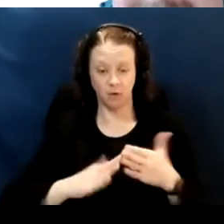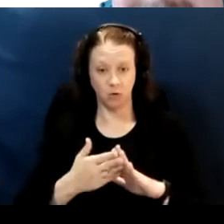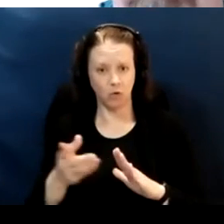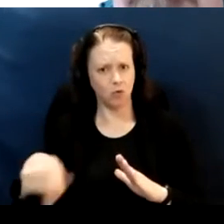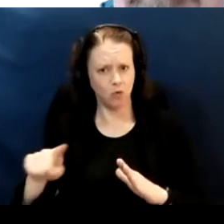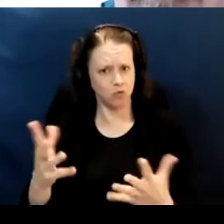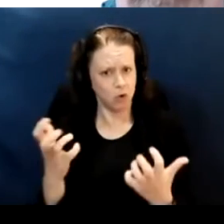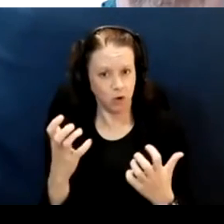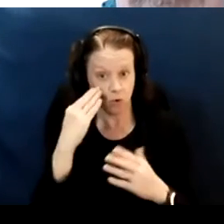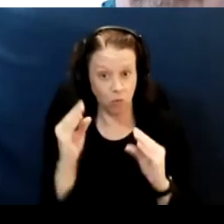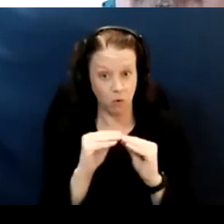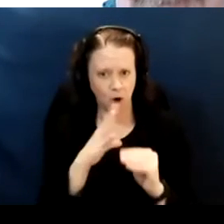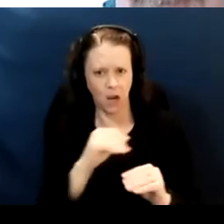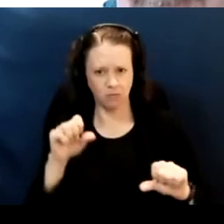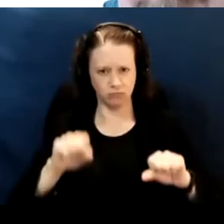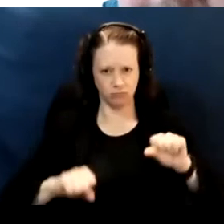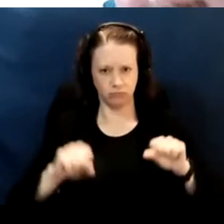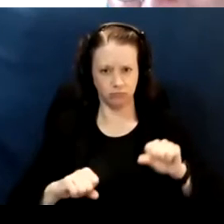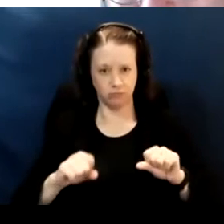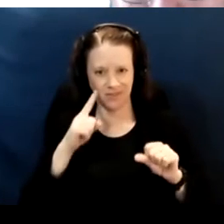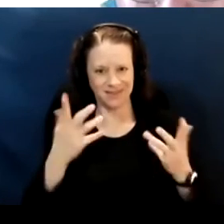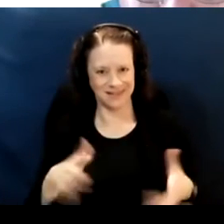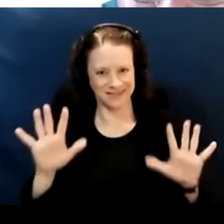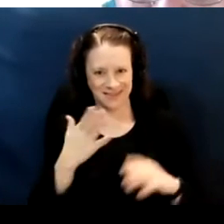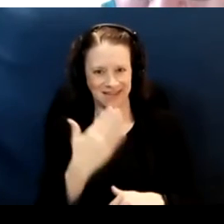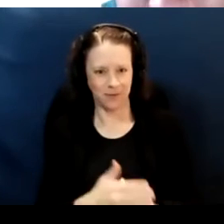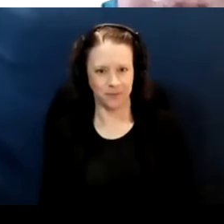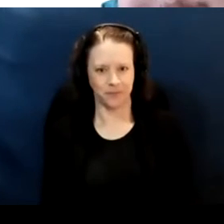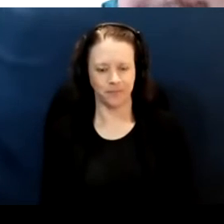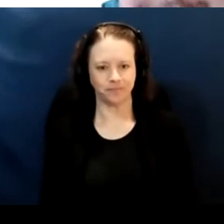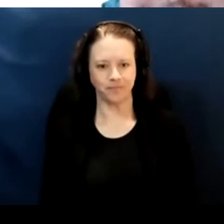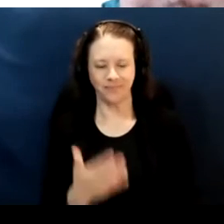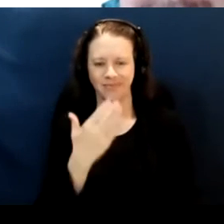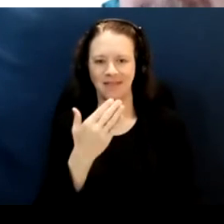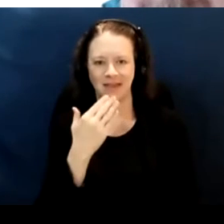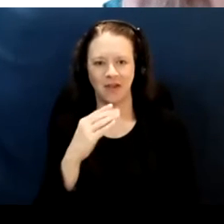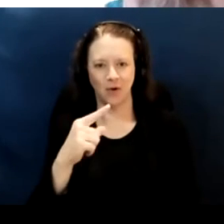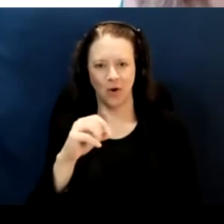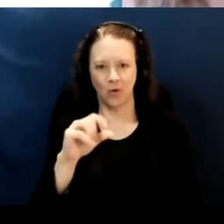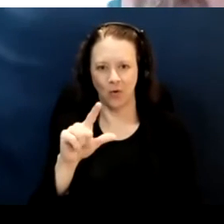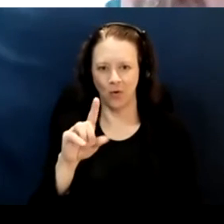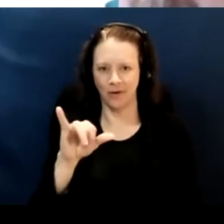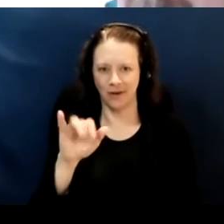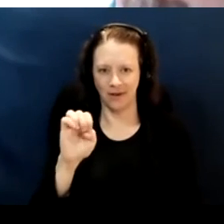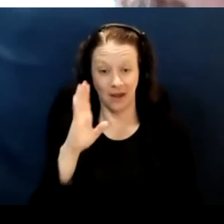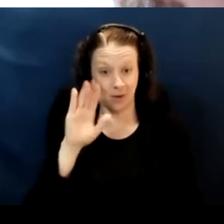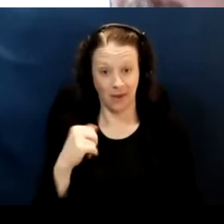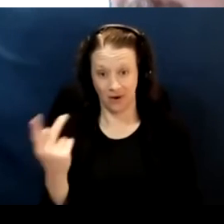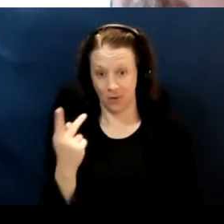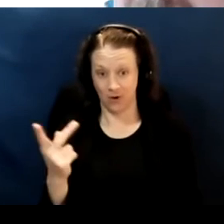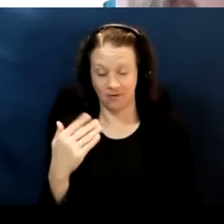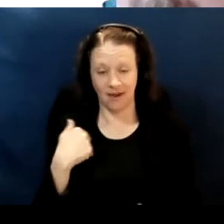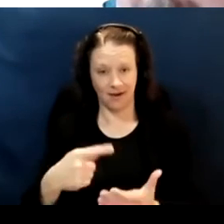unsure. I think that's about it. Thank you. Thank you. Thank you, Goldie. I know that you and I have had